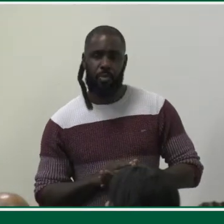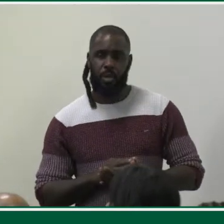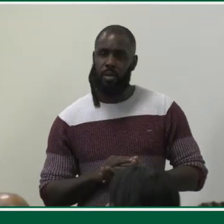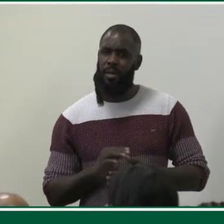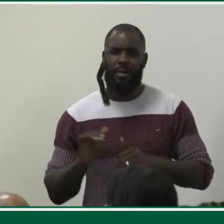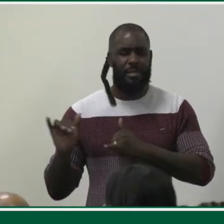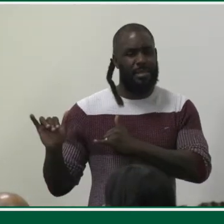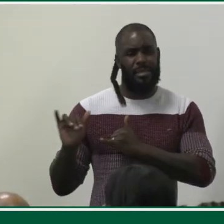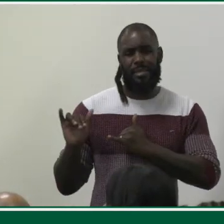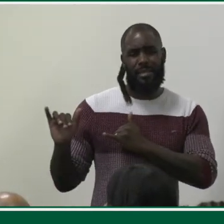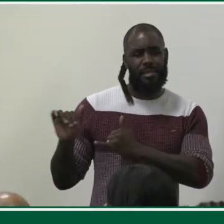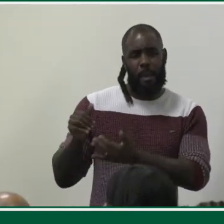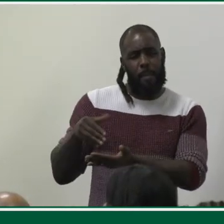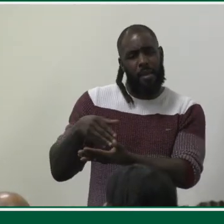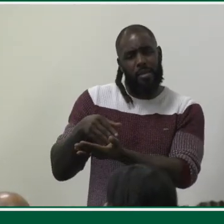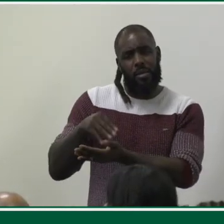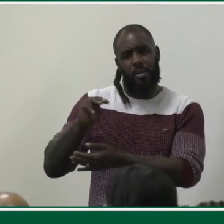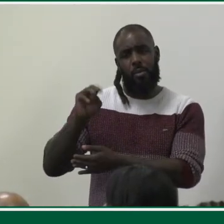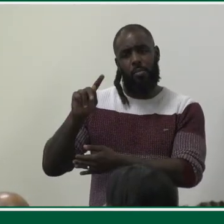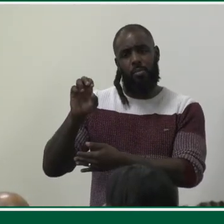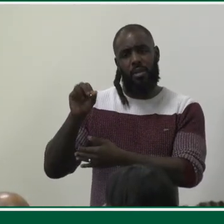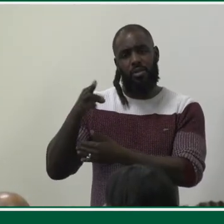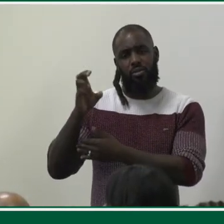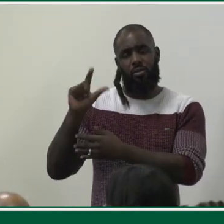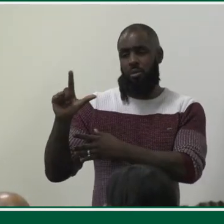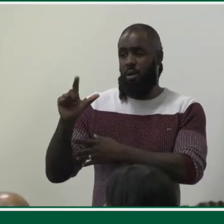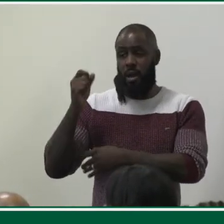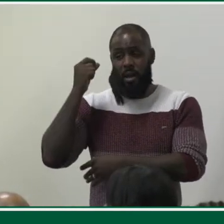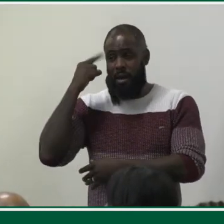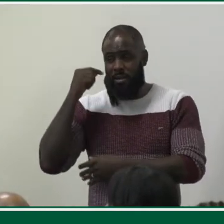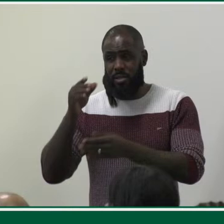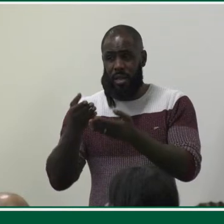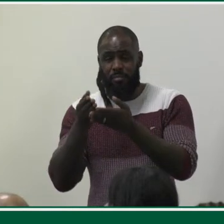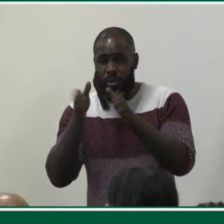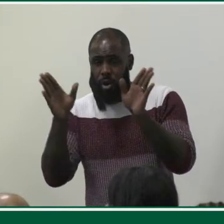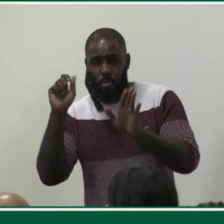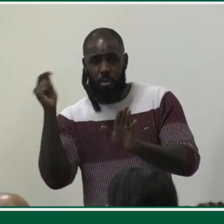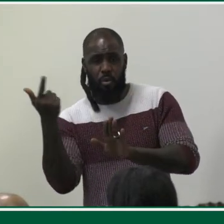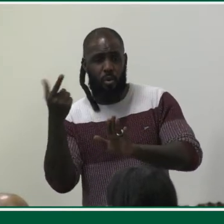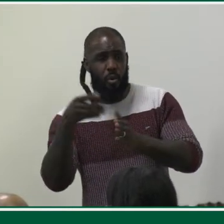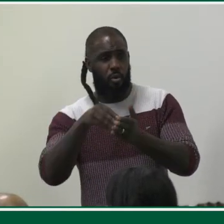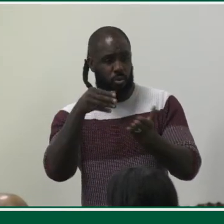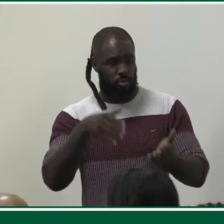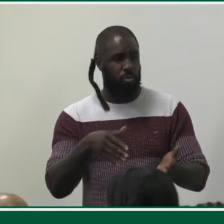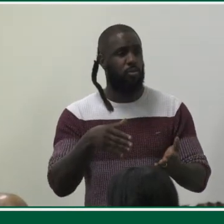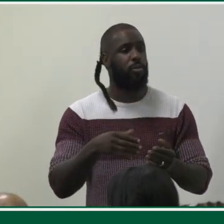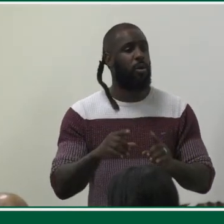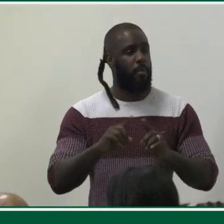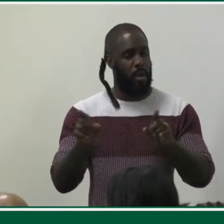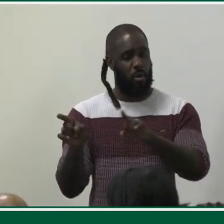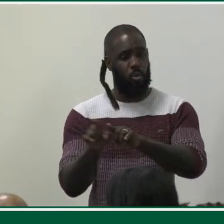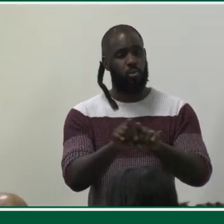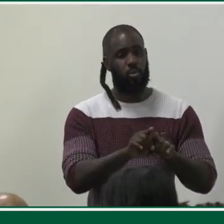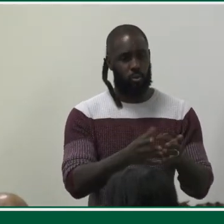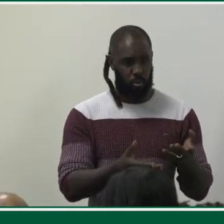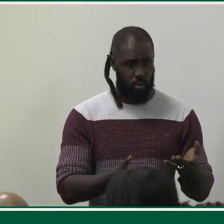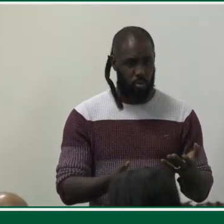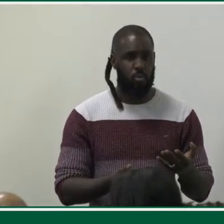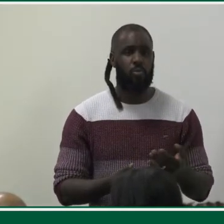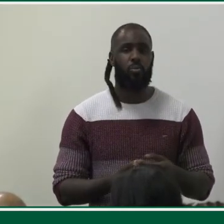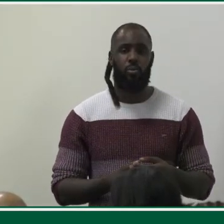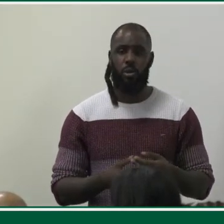echoing Dr. Mitchell that the Black Honors College is open to all of our students, but also